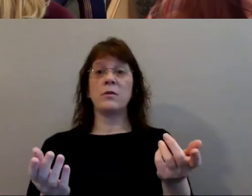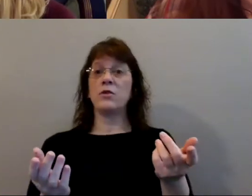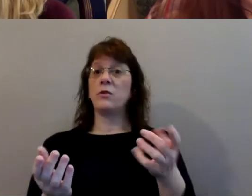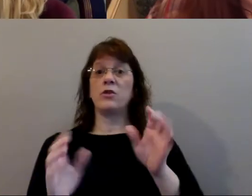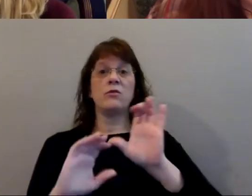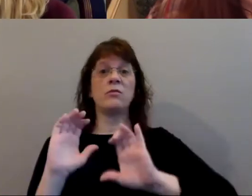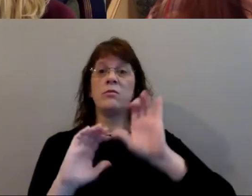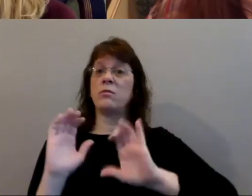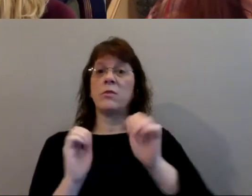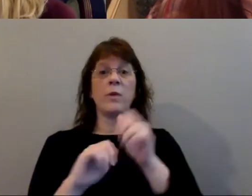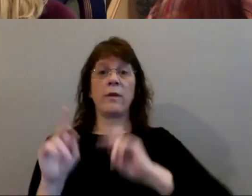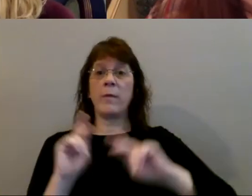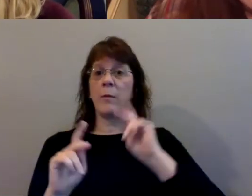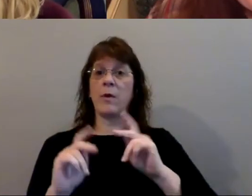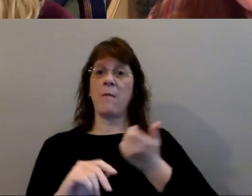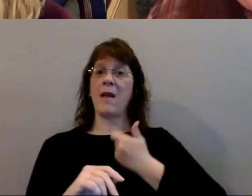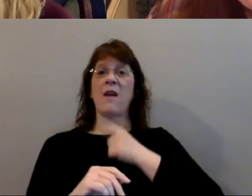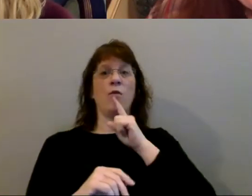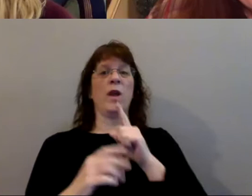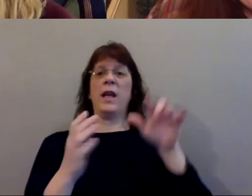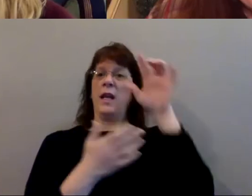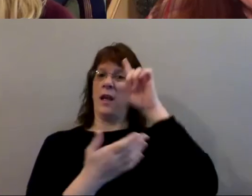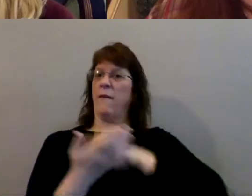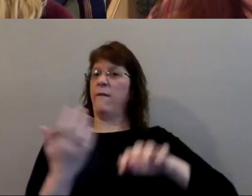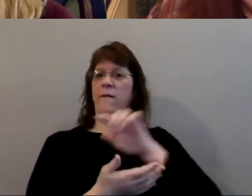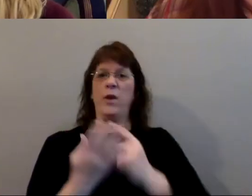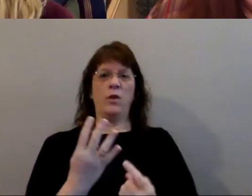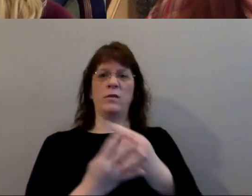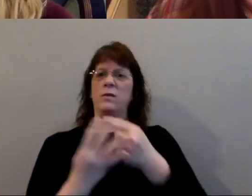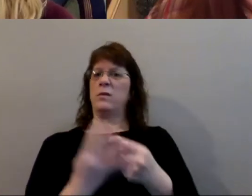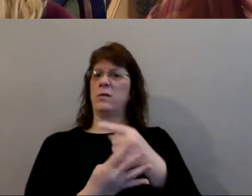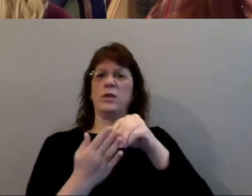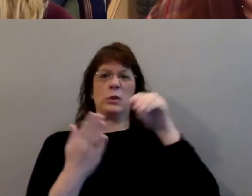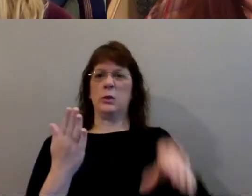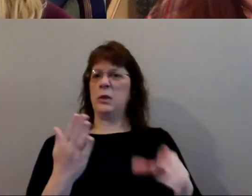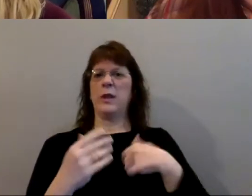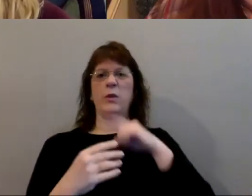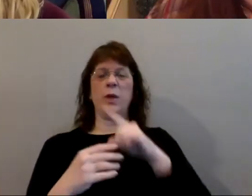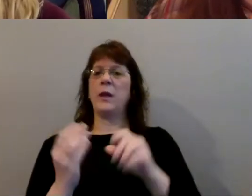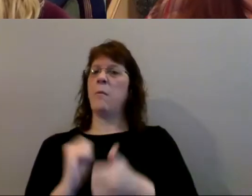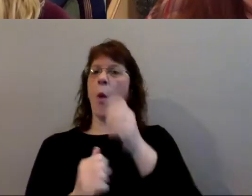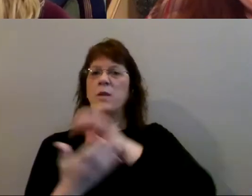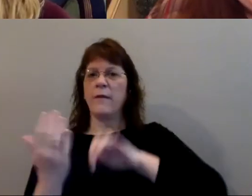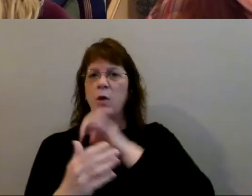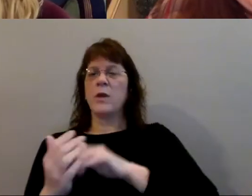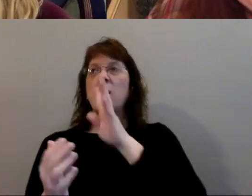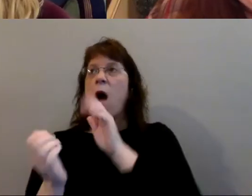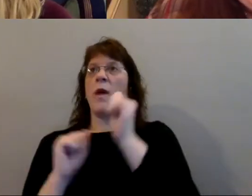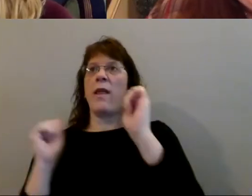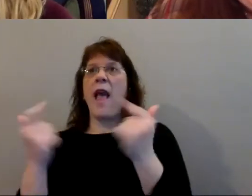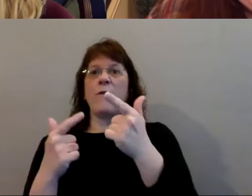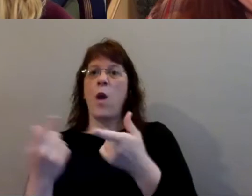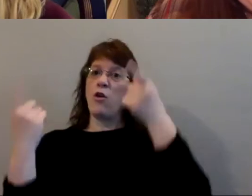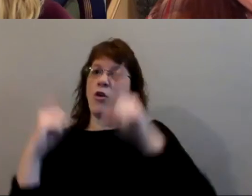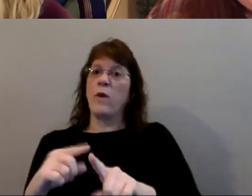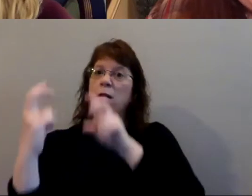very confused undergrad, and I think the most clarity I got was from talking to like just like everybody who would agree to meet with